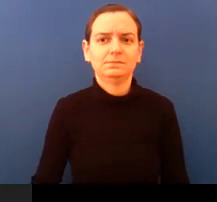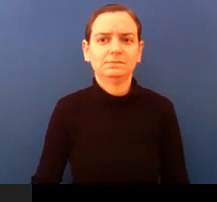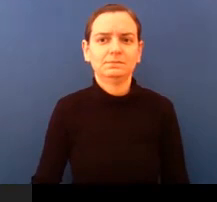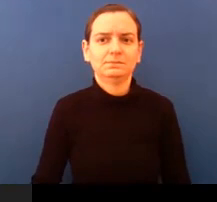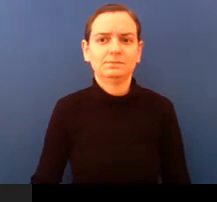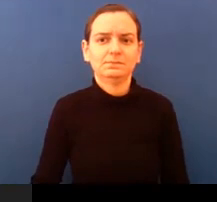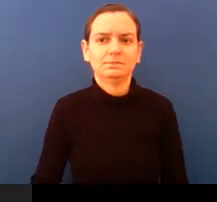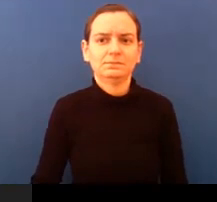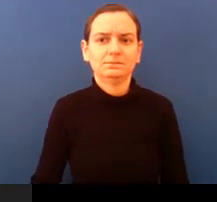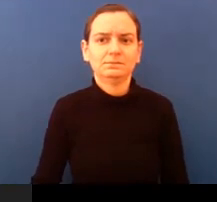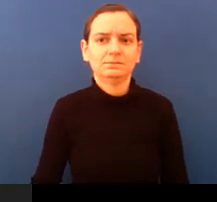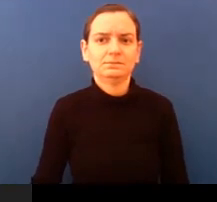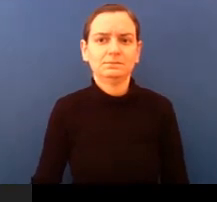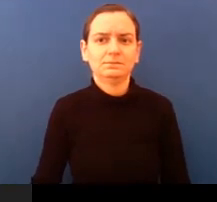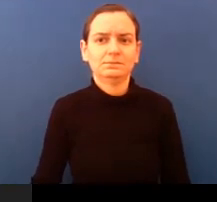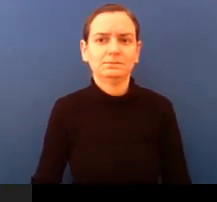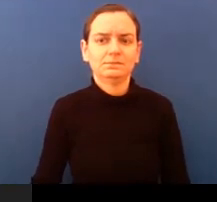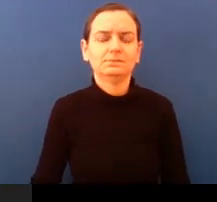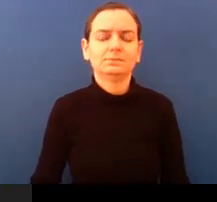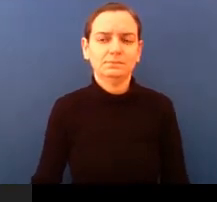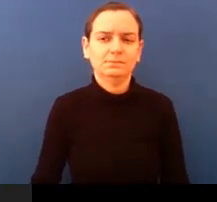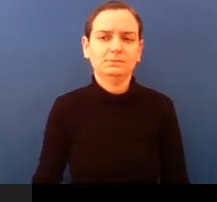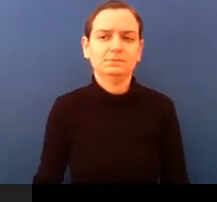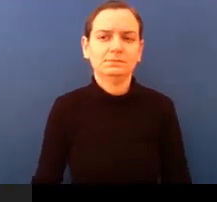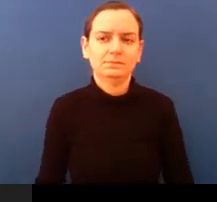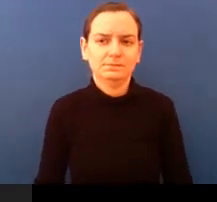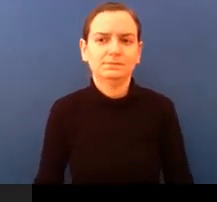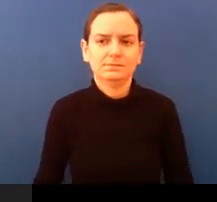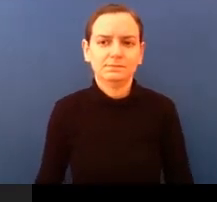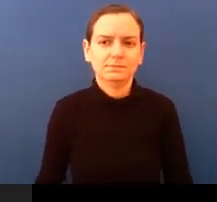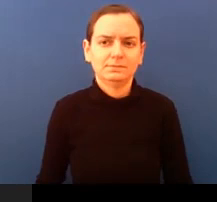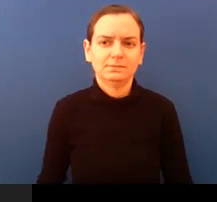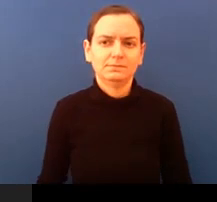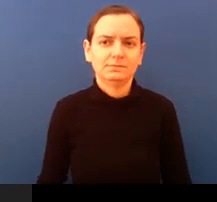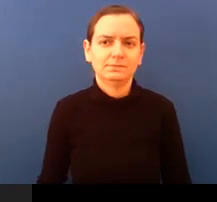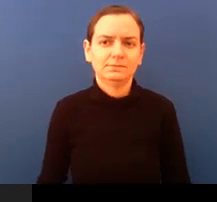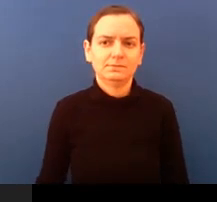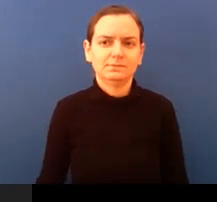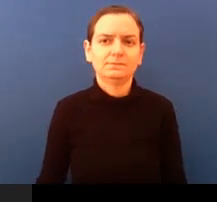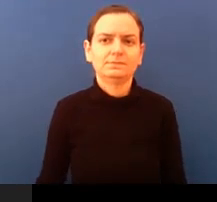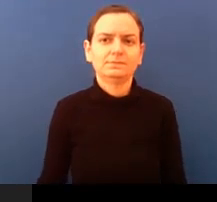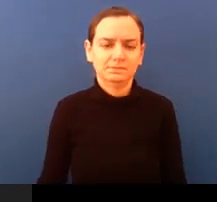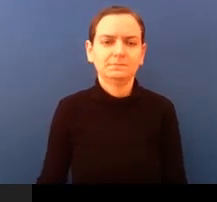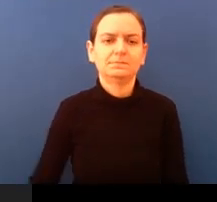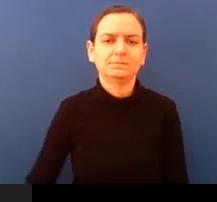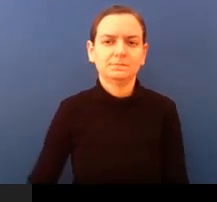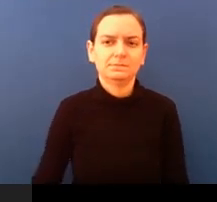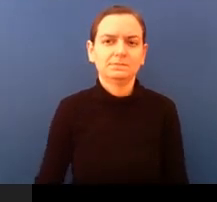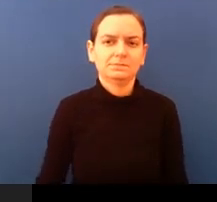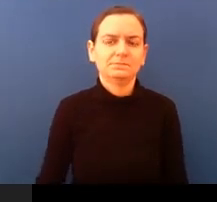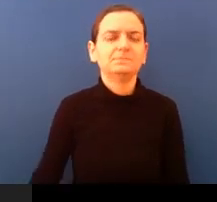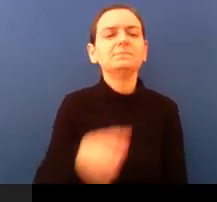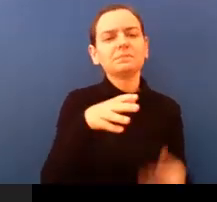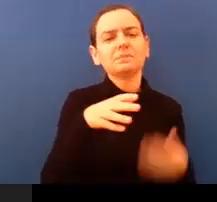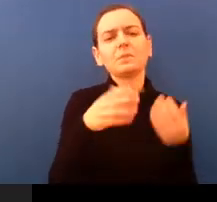her pull her wheelchair. She was legally blind, and they wanted to train it as